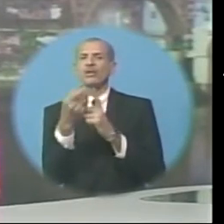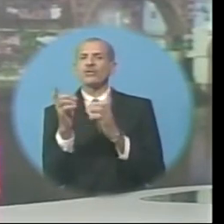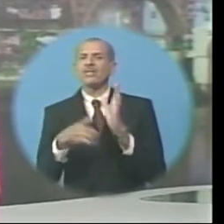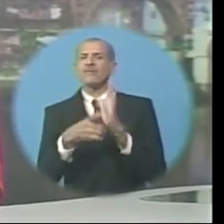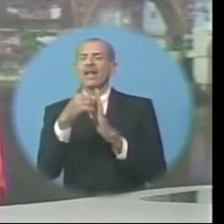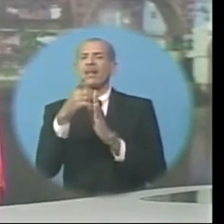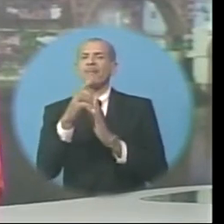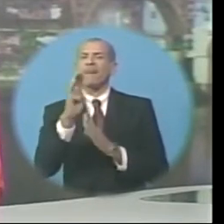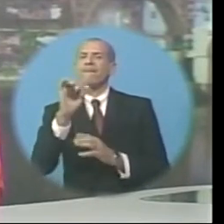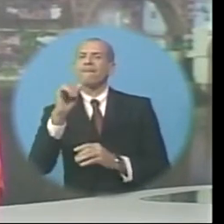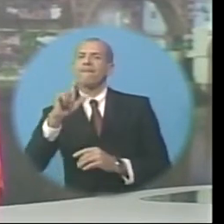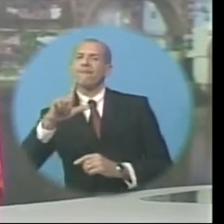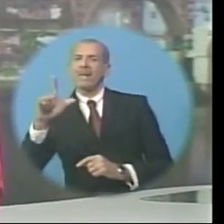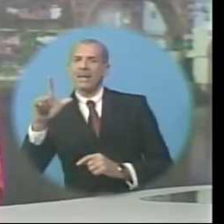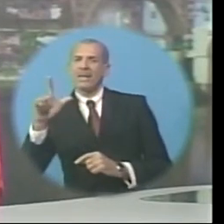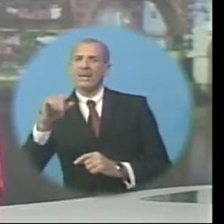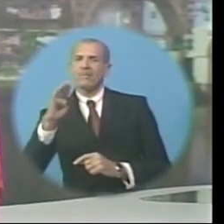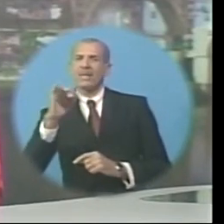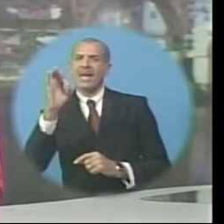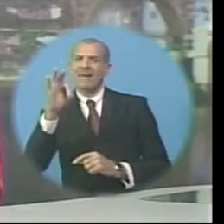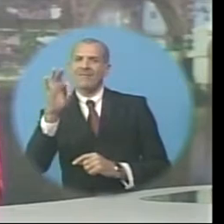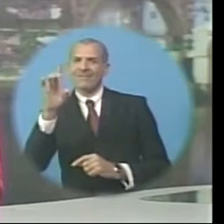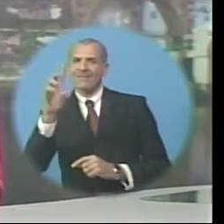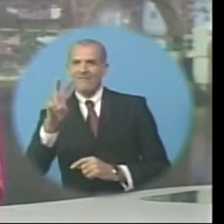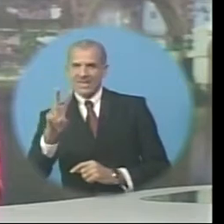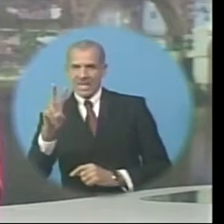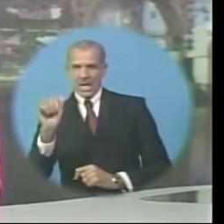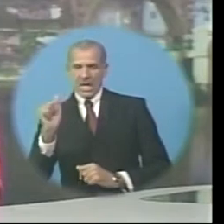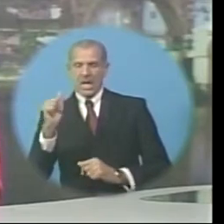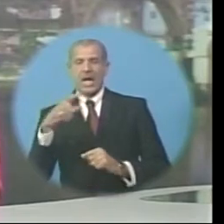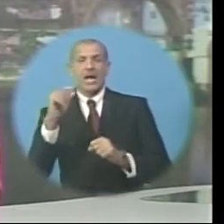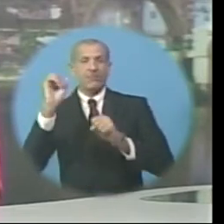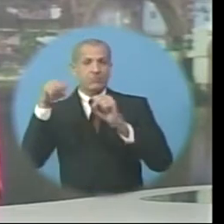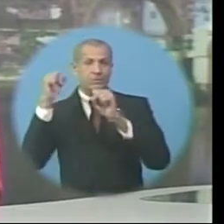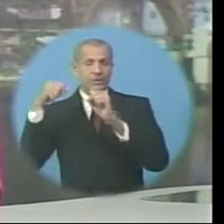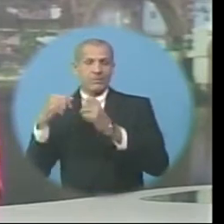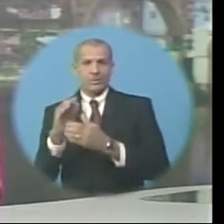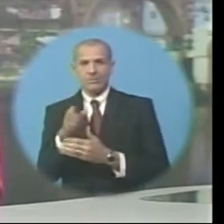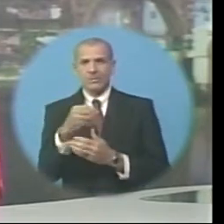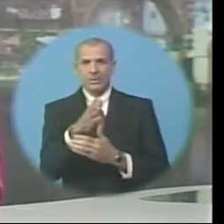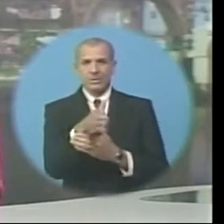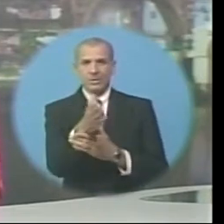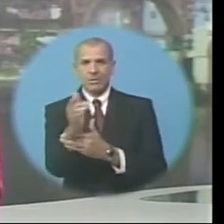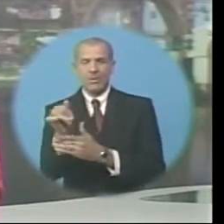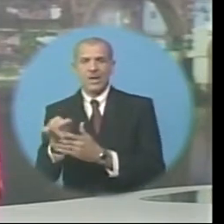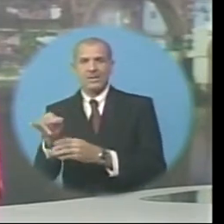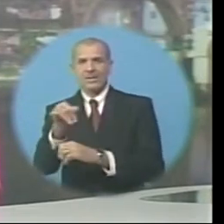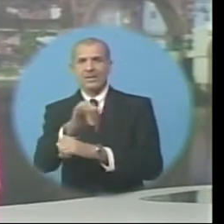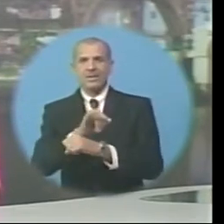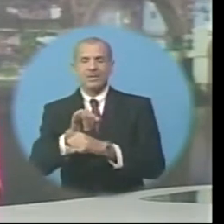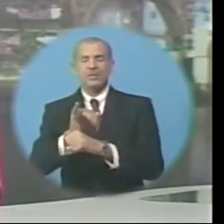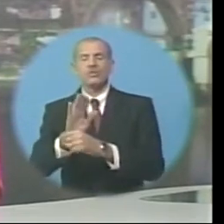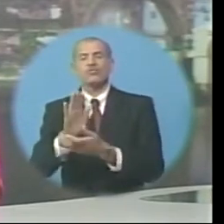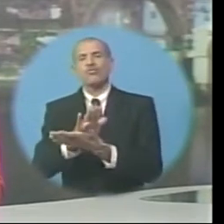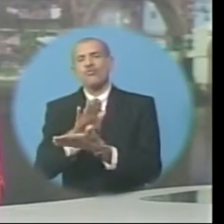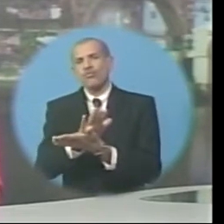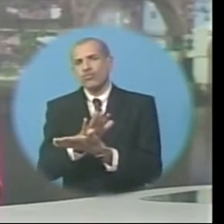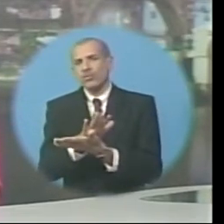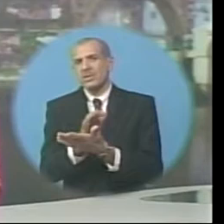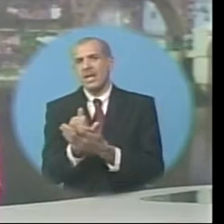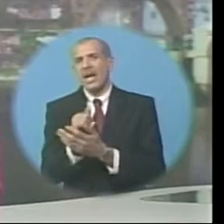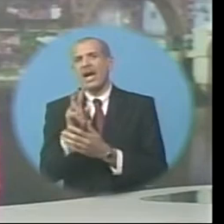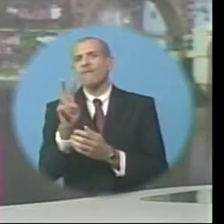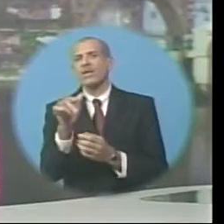Development Bill. The BFVA also rolled out film programs across secondary schools and designed pilot courses for